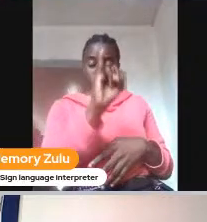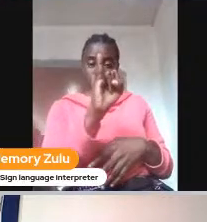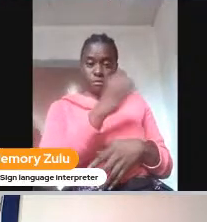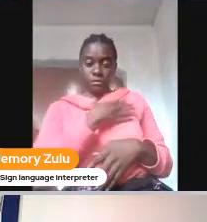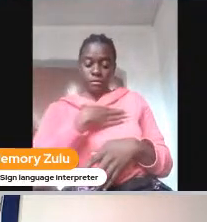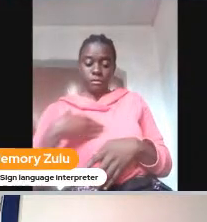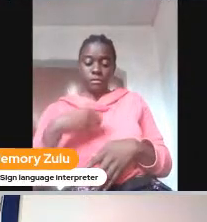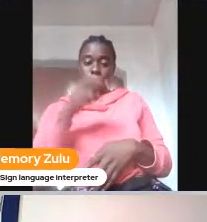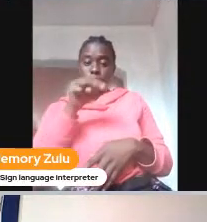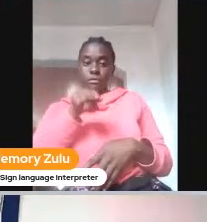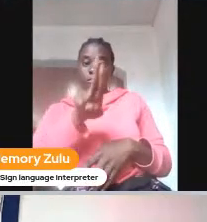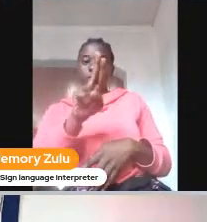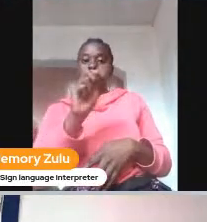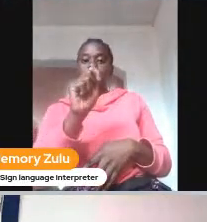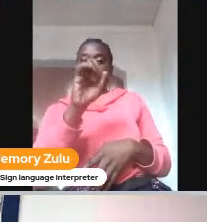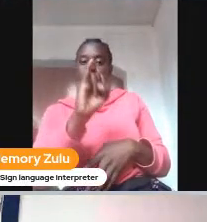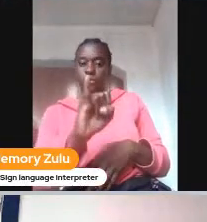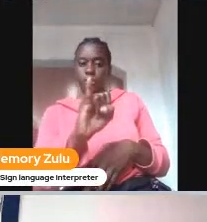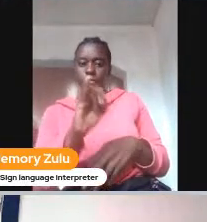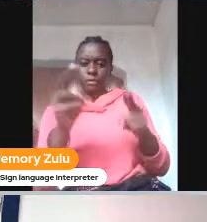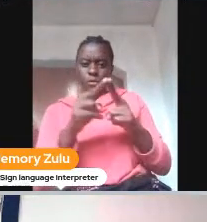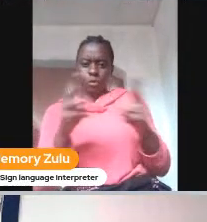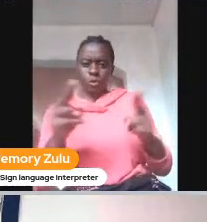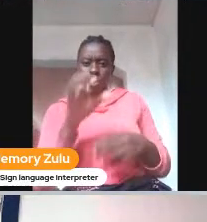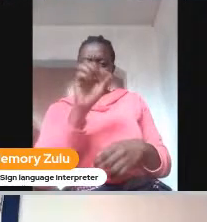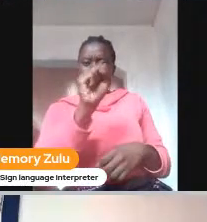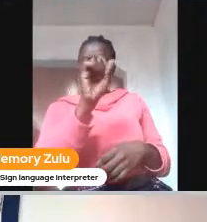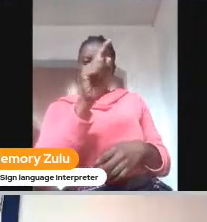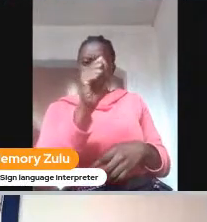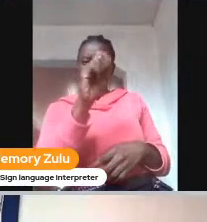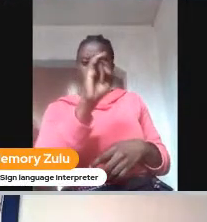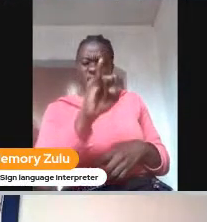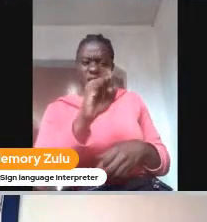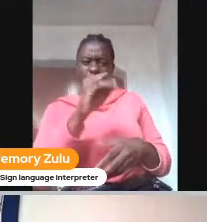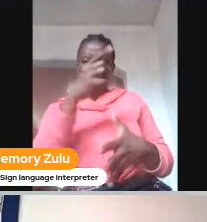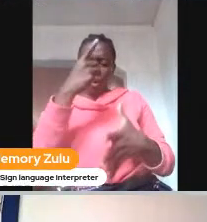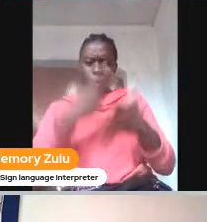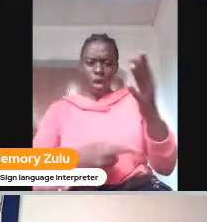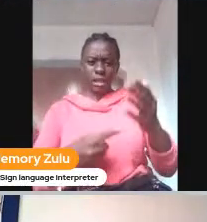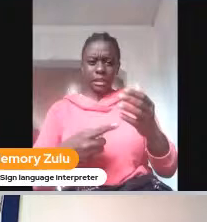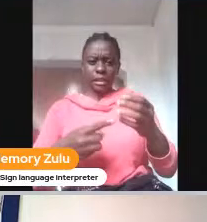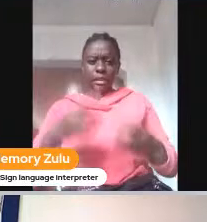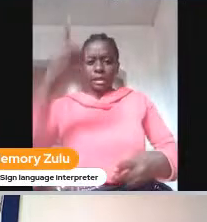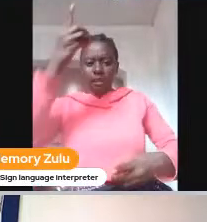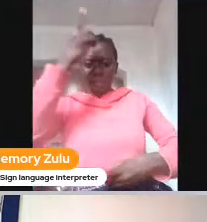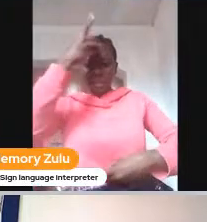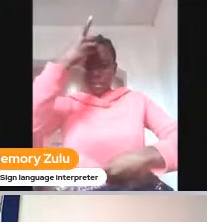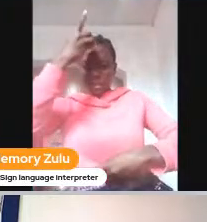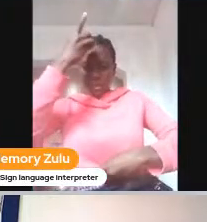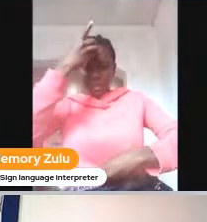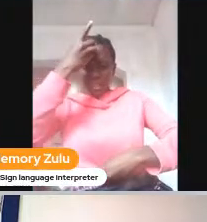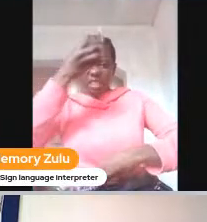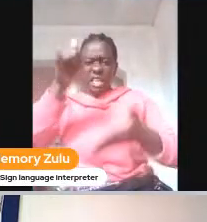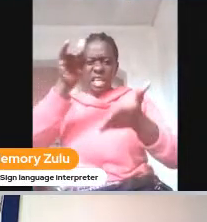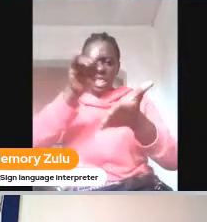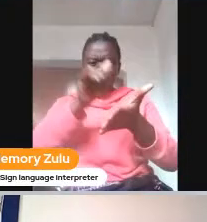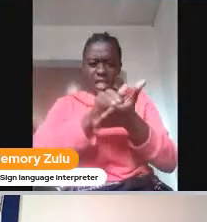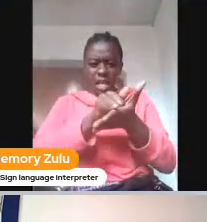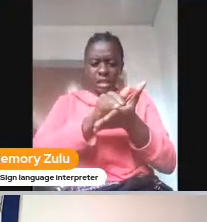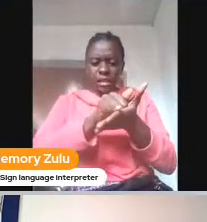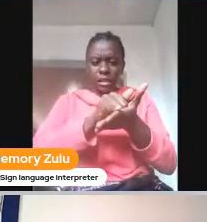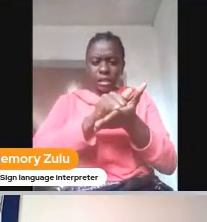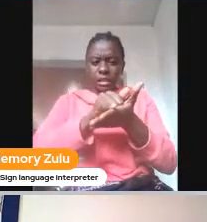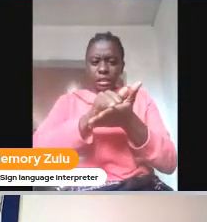with STIs. These are sexual transmitted diseases, which are primarily spread through